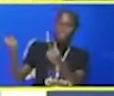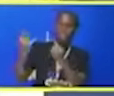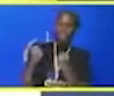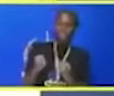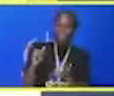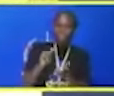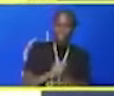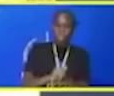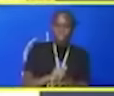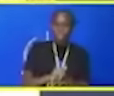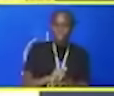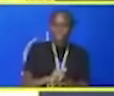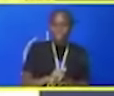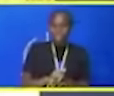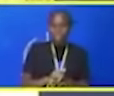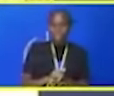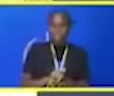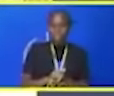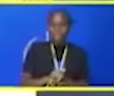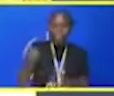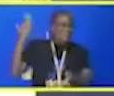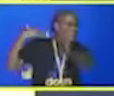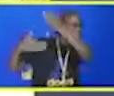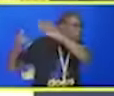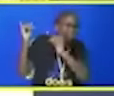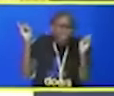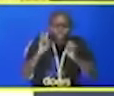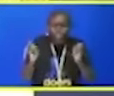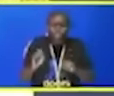of orchestrations of ancestry, and